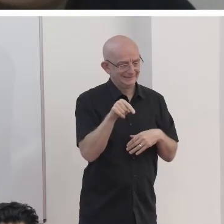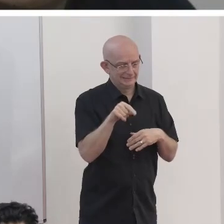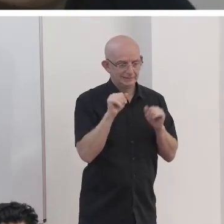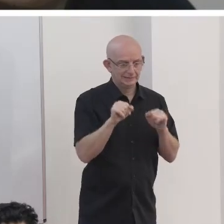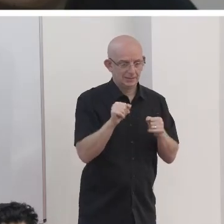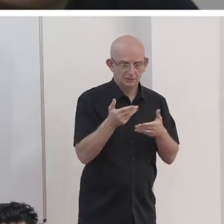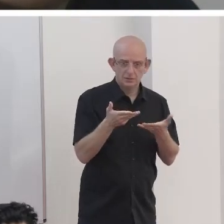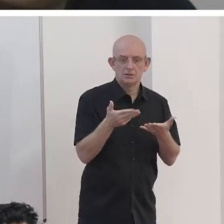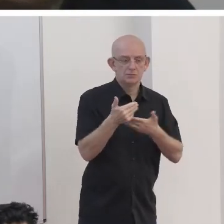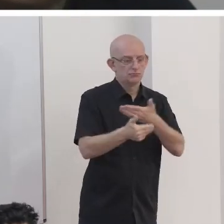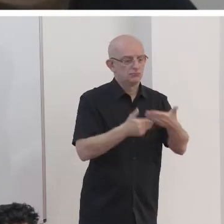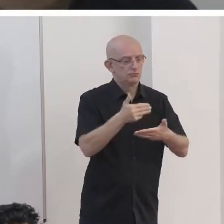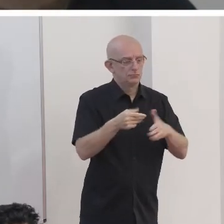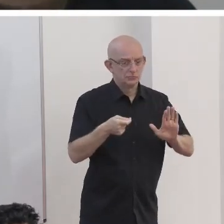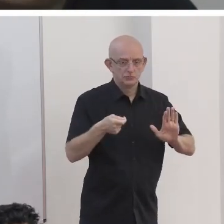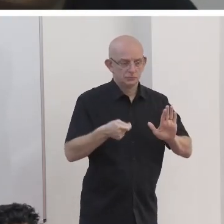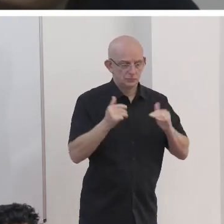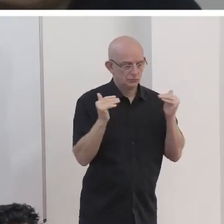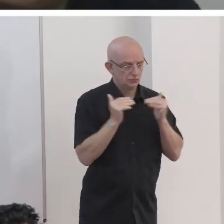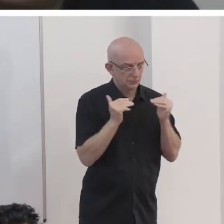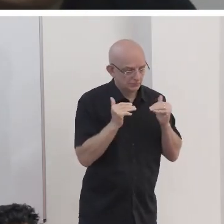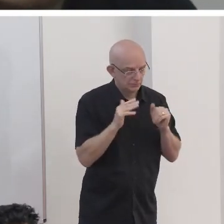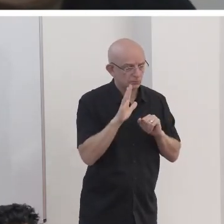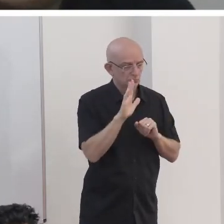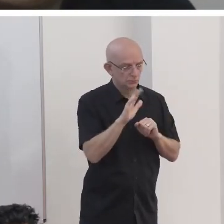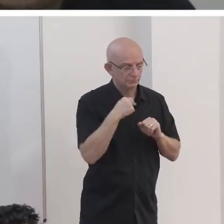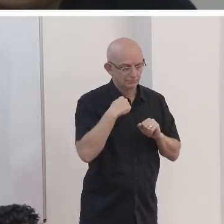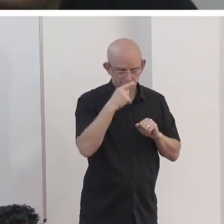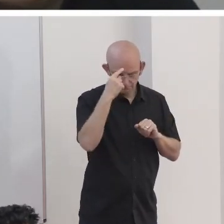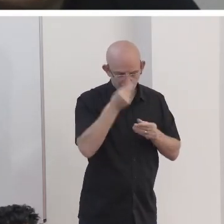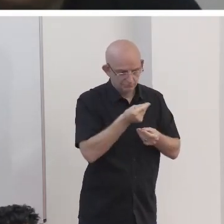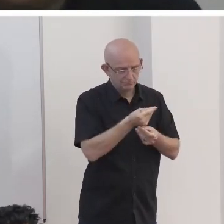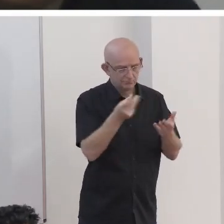eyes. Uh, each one of you, please close your eyes.